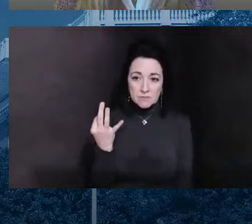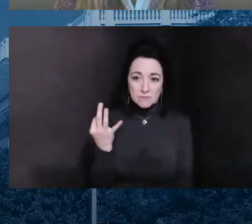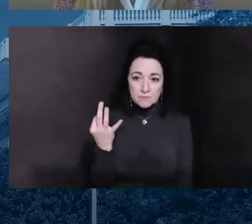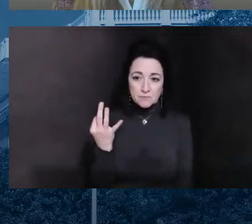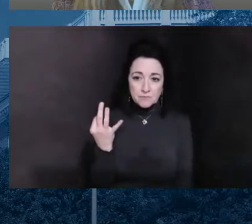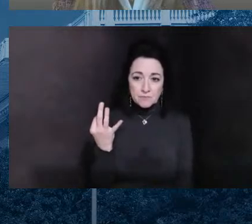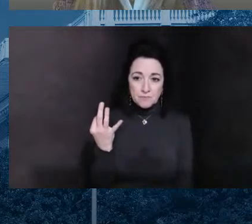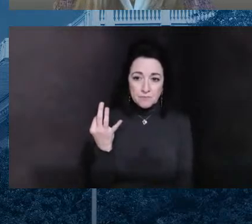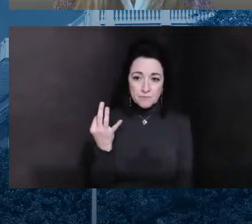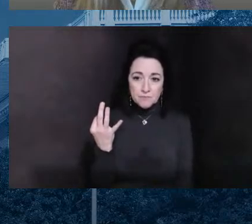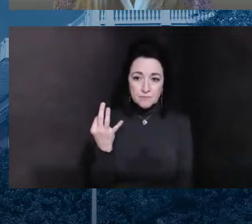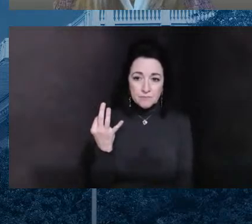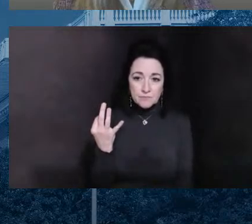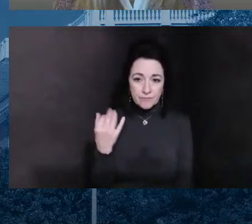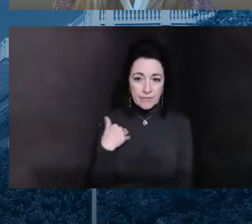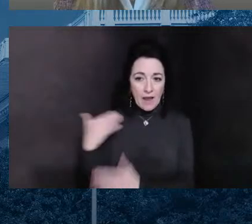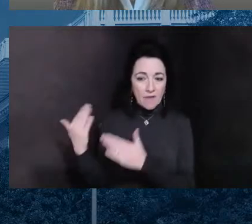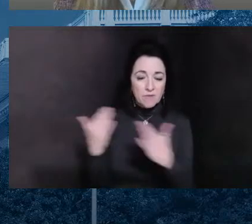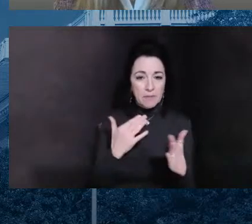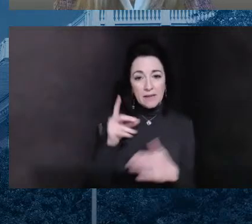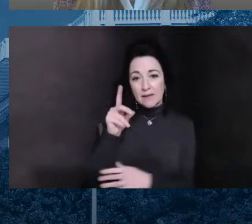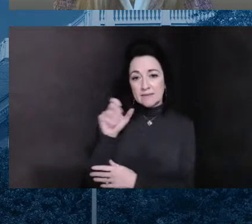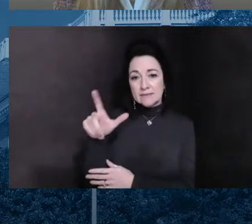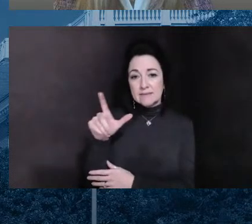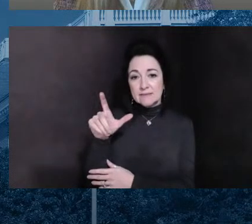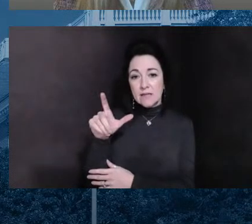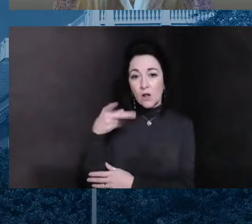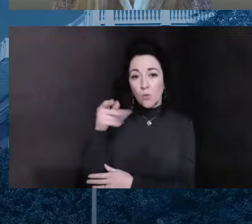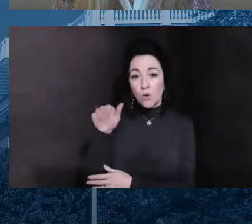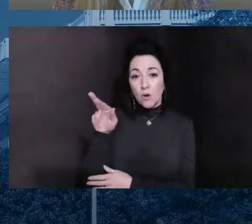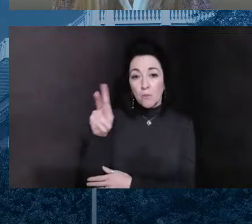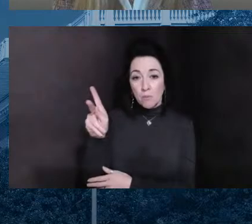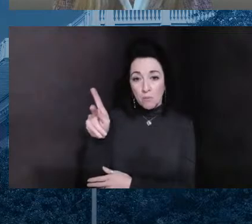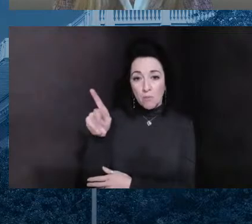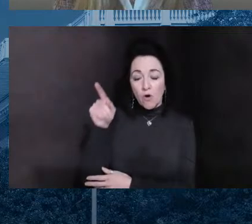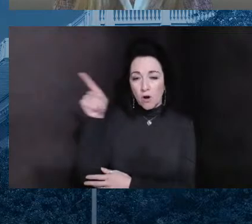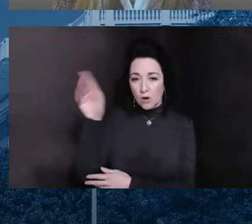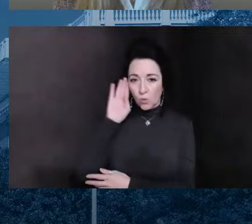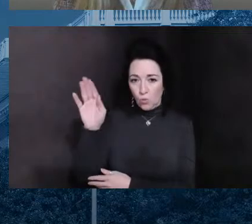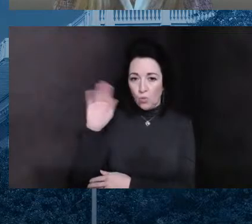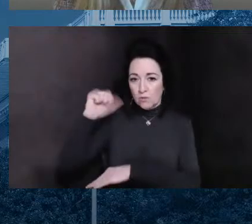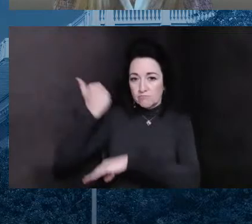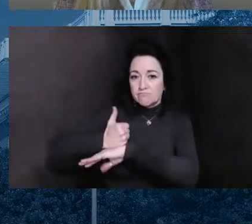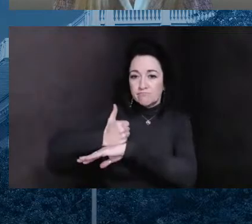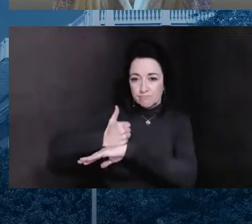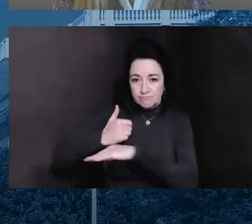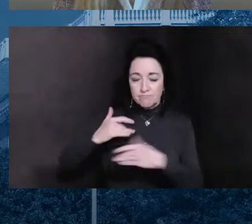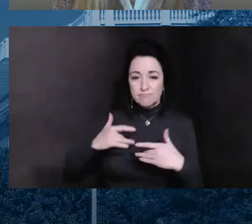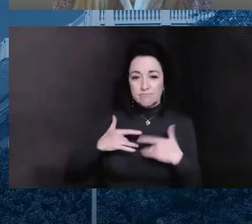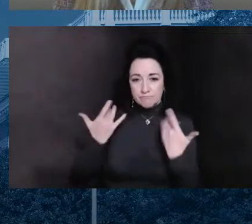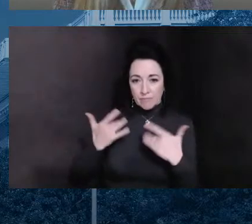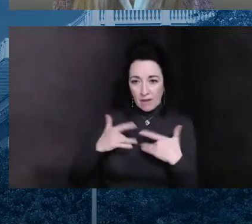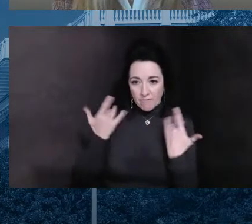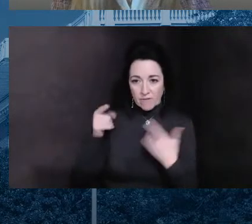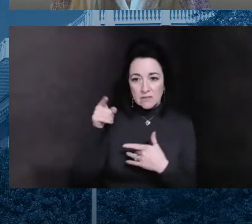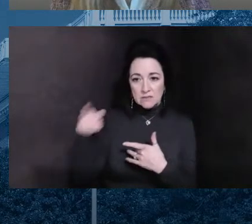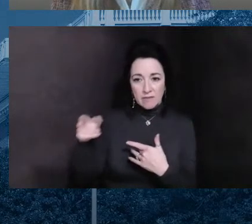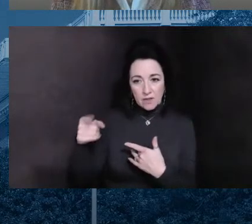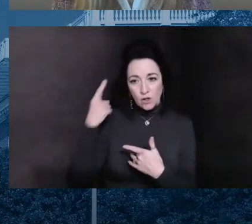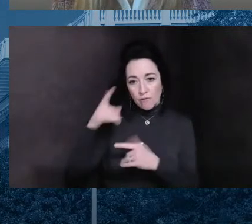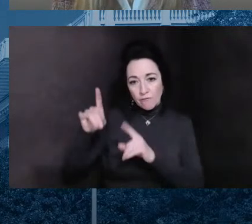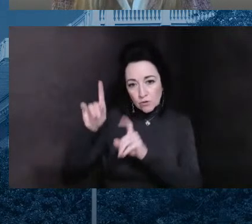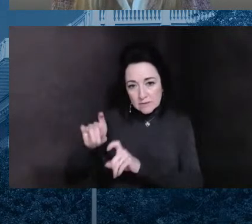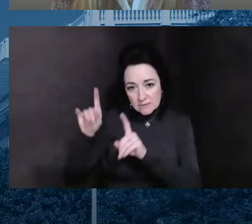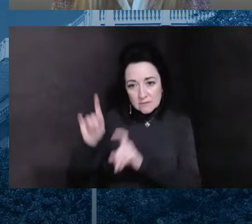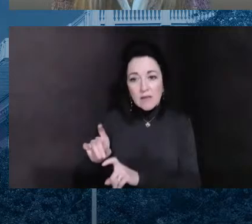have Delaware Park that will be Friday as well as the Woodlawn Library with the trailers. So some areas that we know we